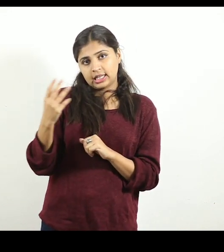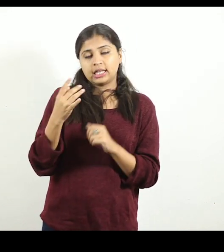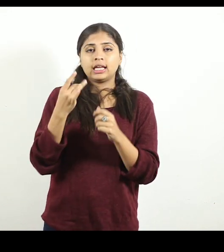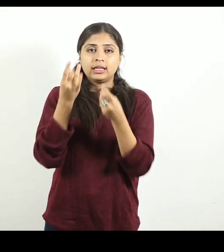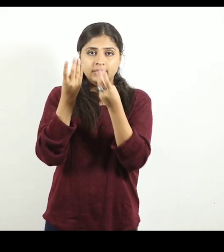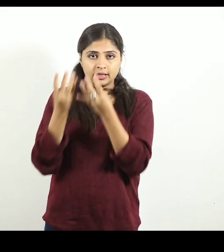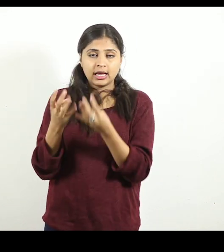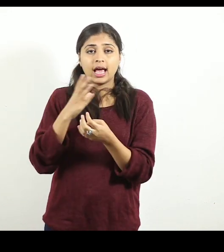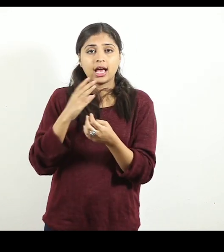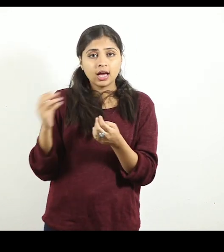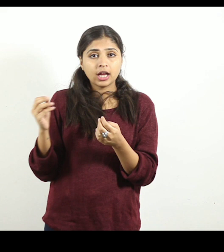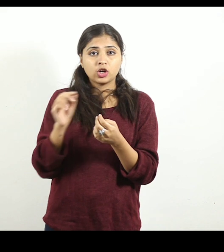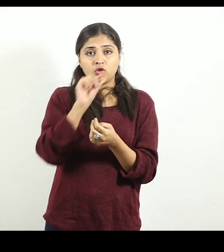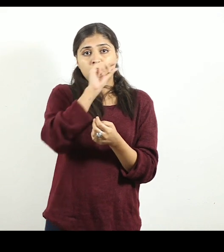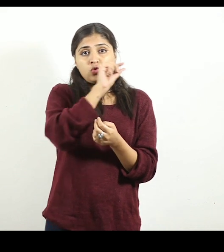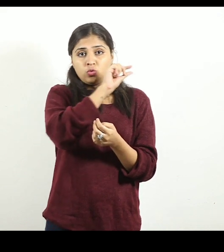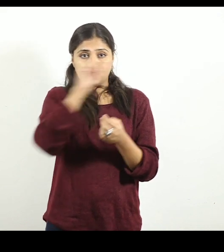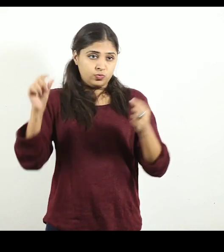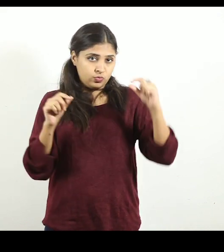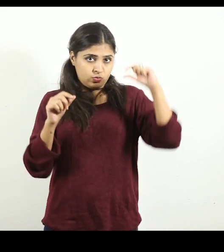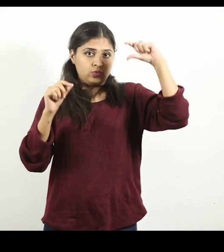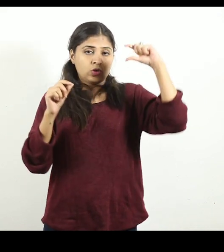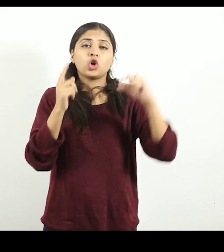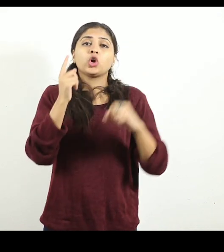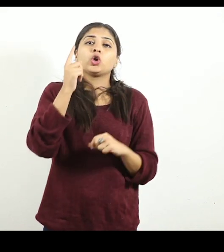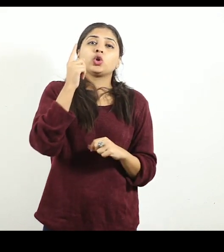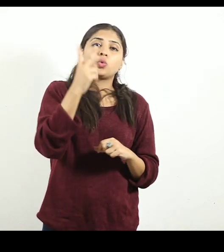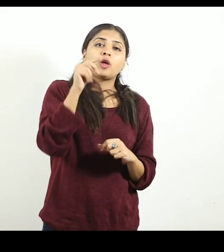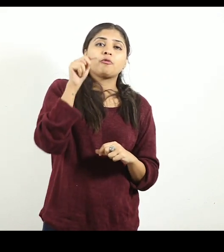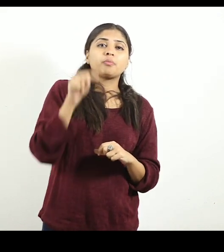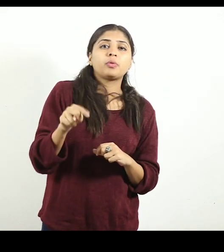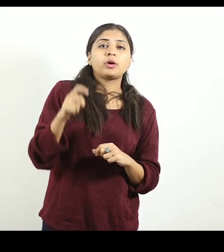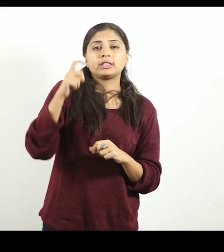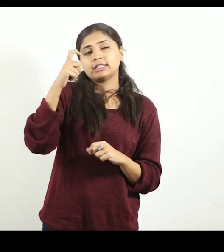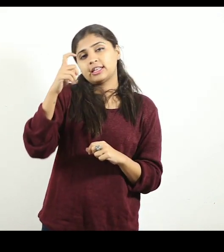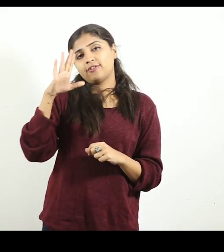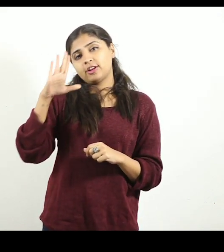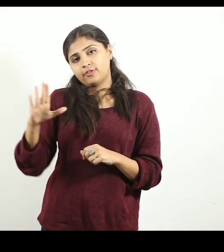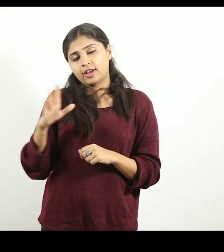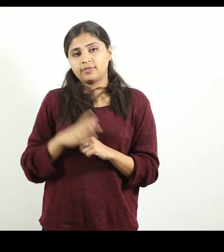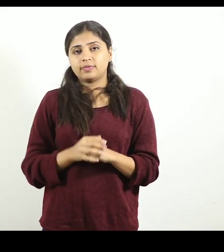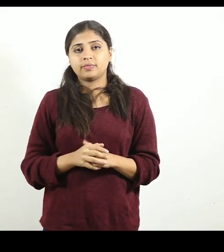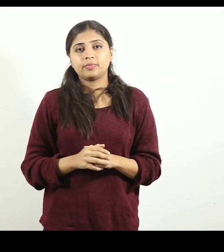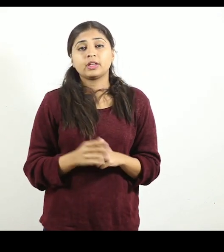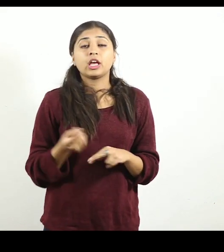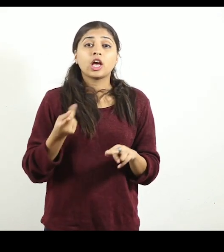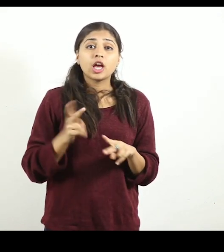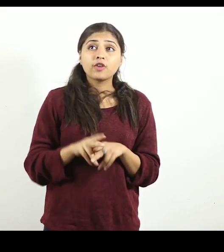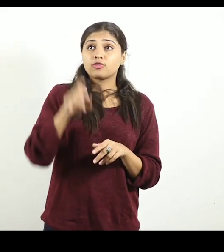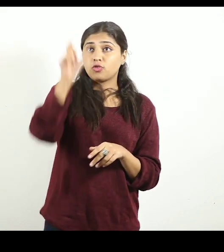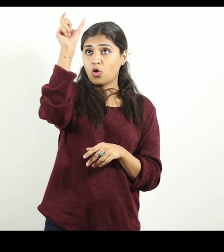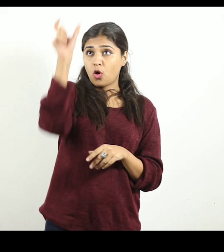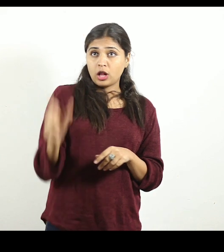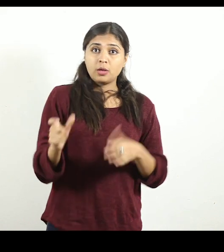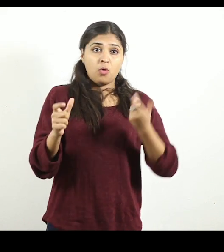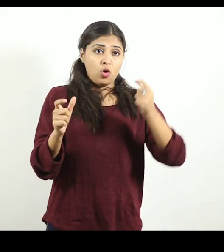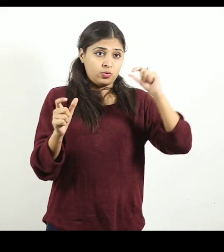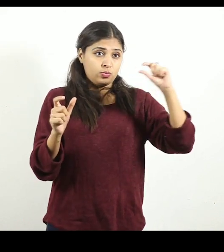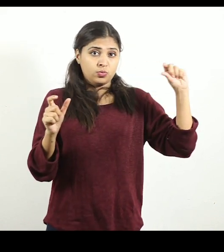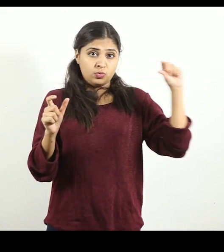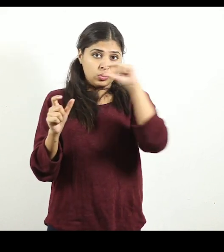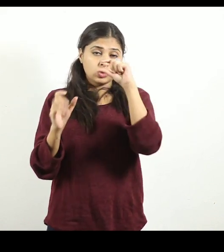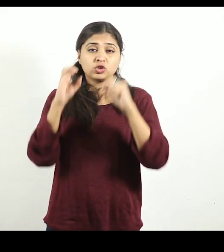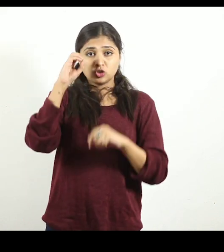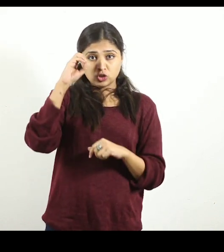row height is 12.75 points. If a column row has a width of 0, it is